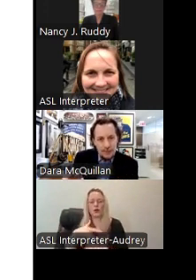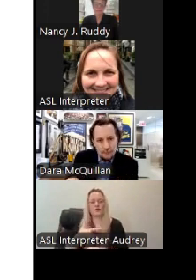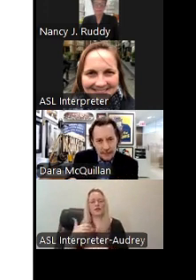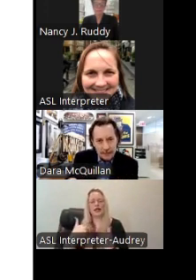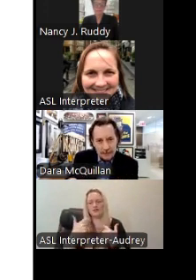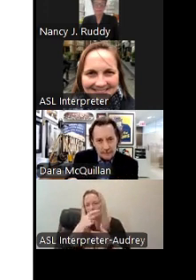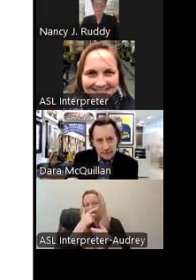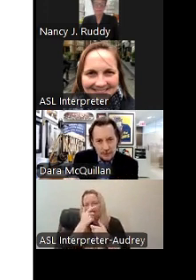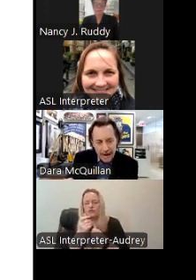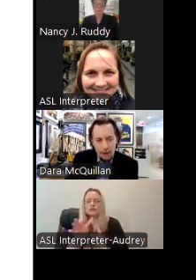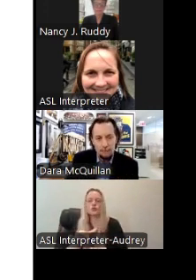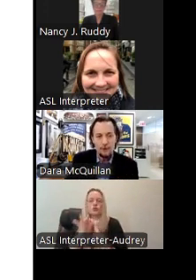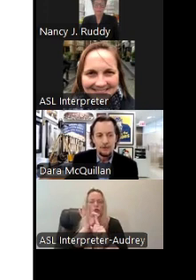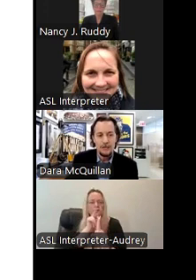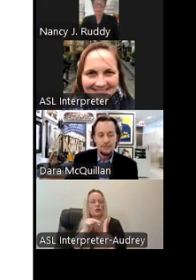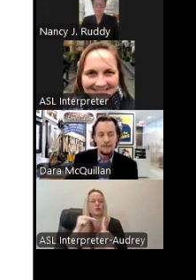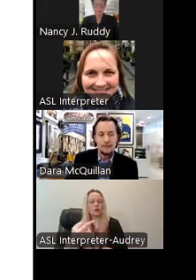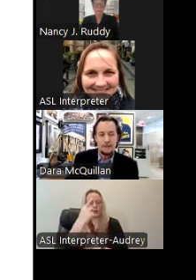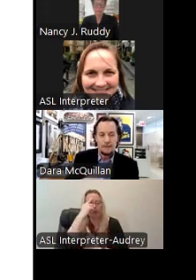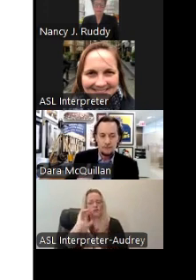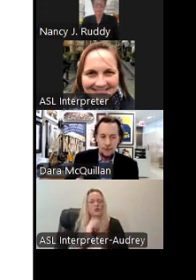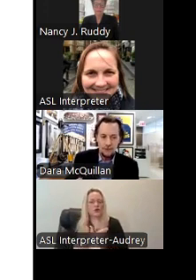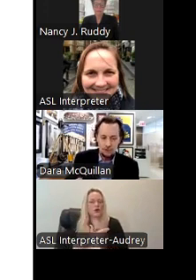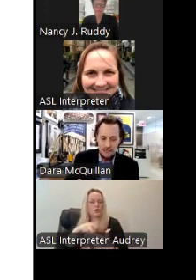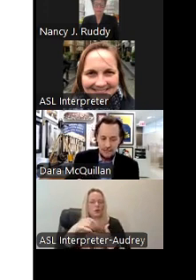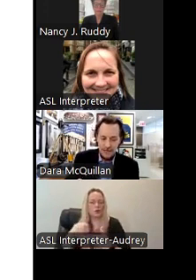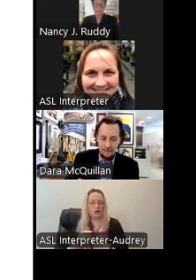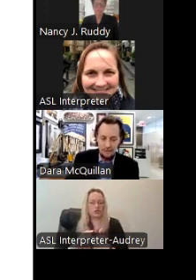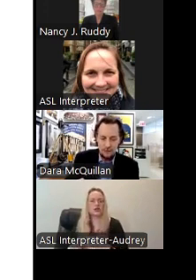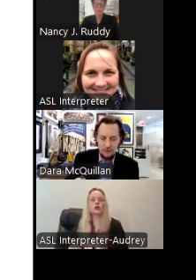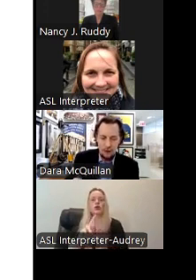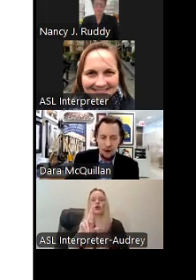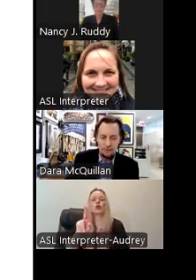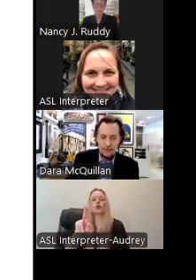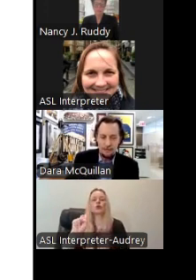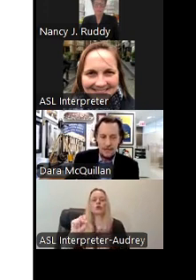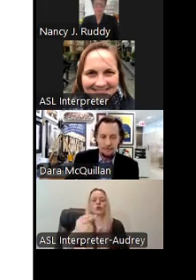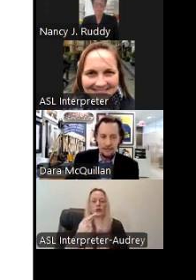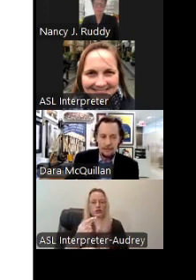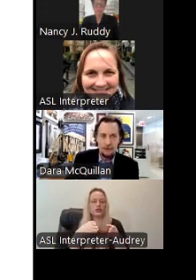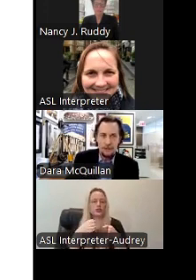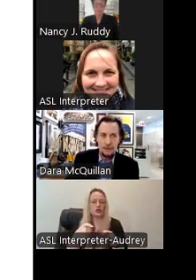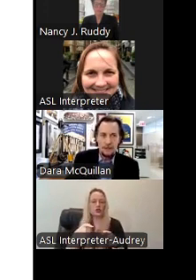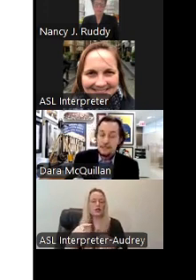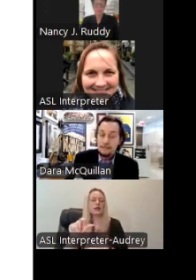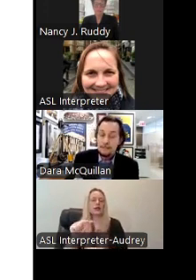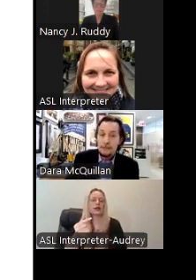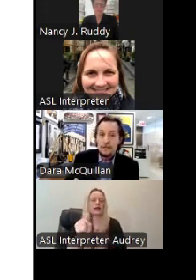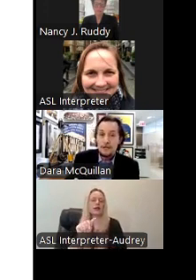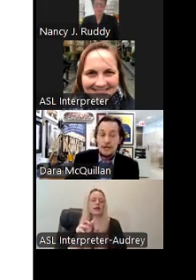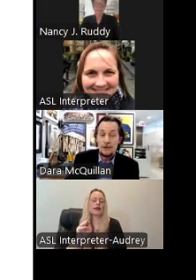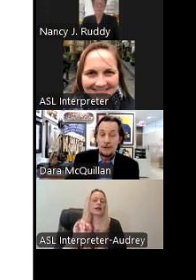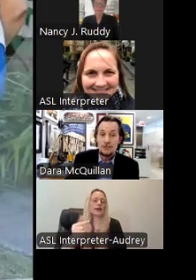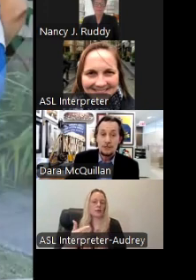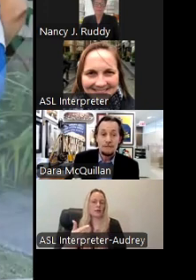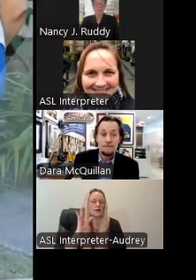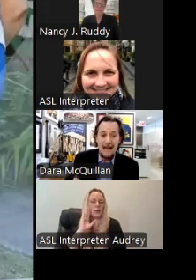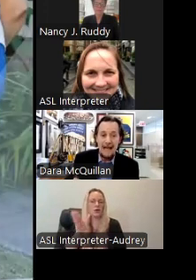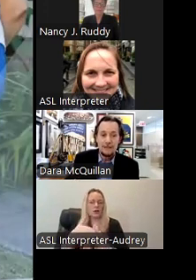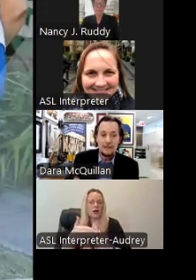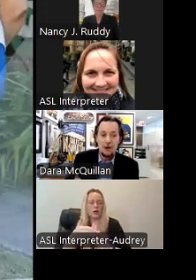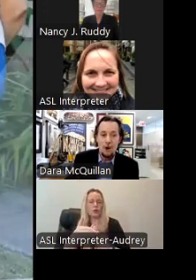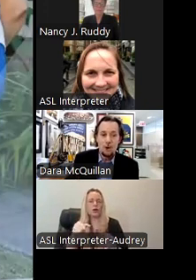interesting perspective to our project. Rush Street Gaming, which will operate the Avenir, is a